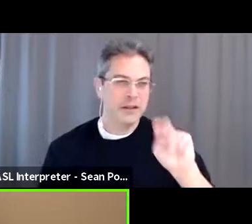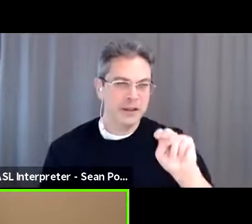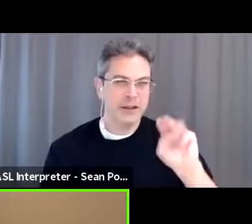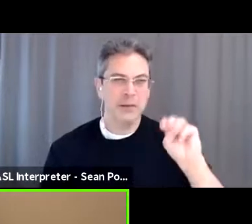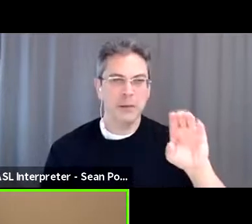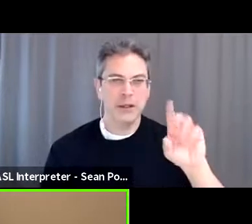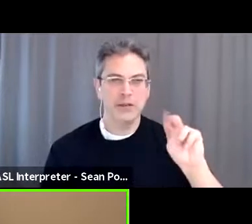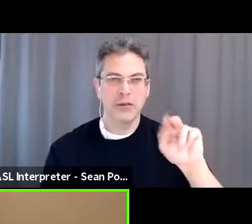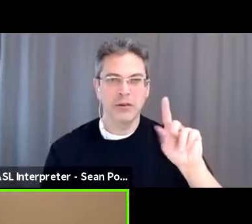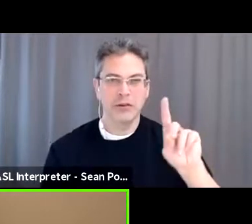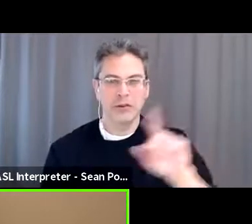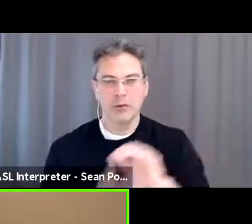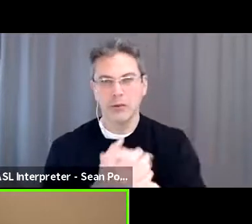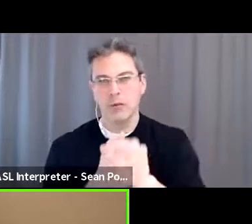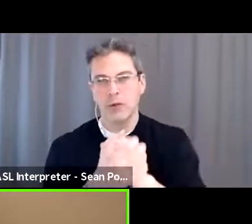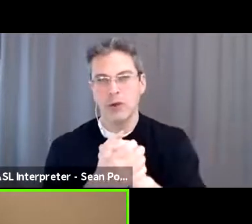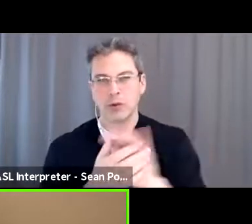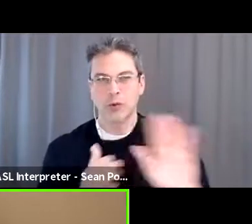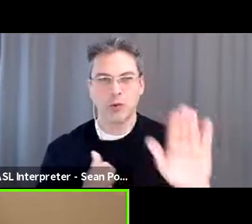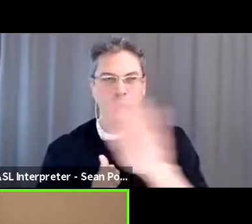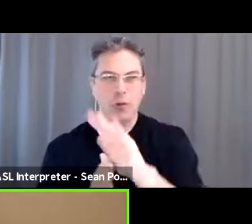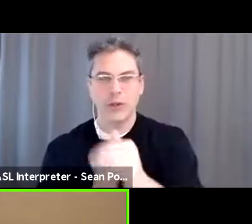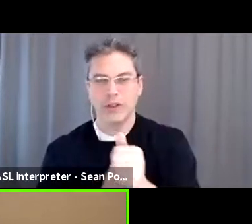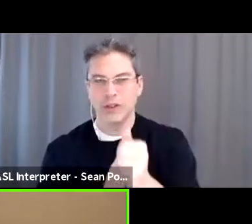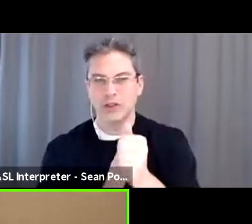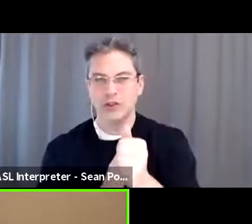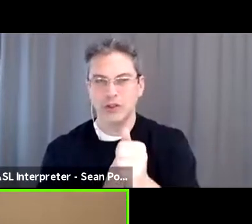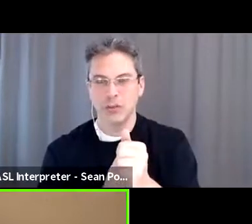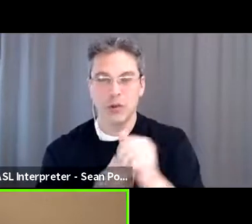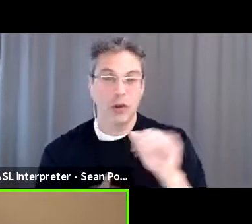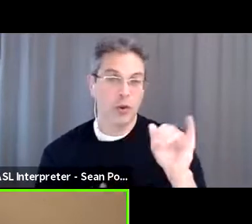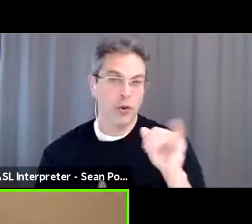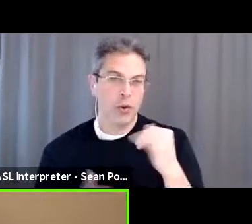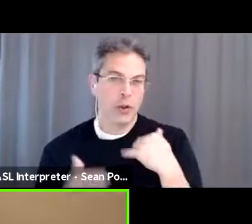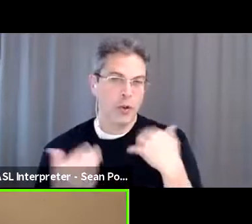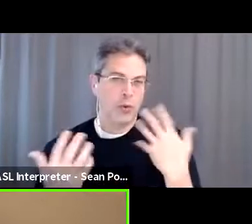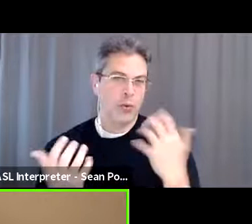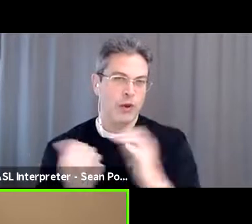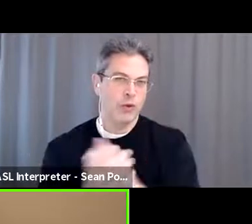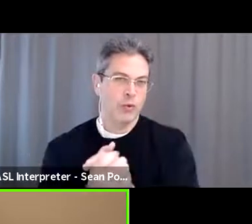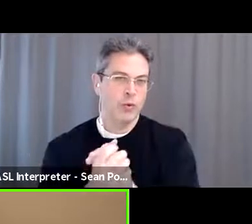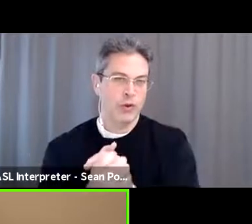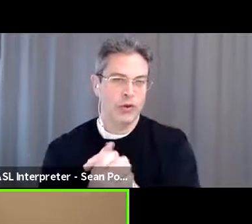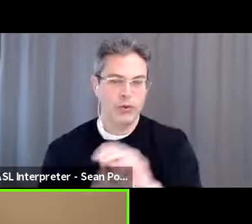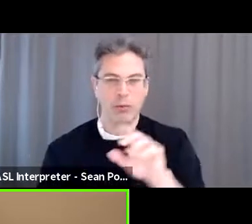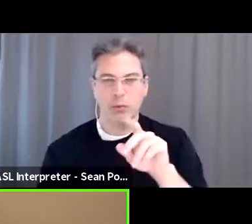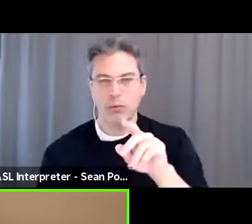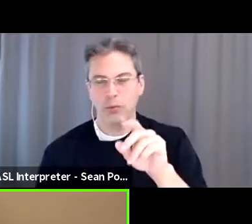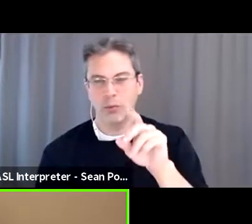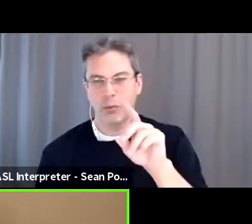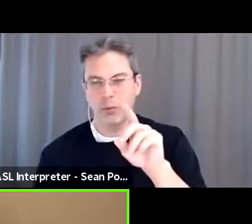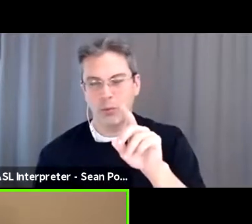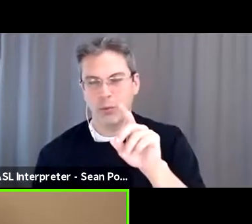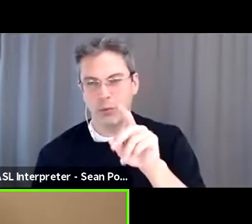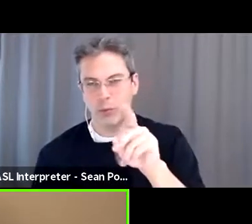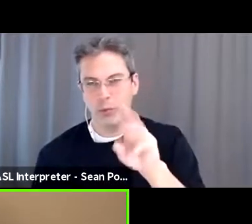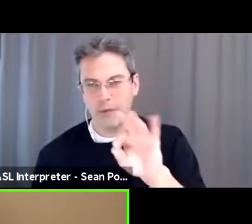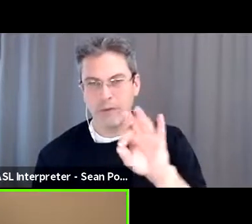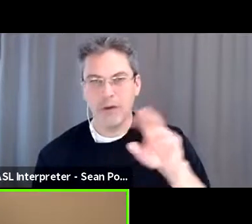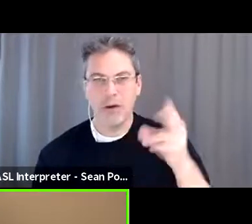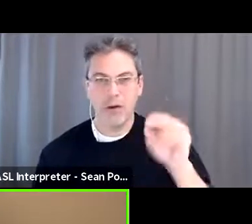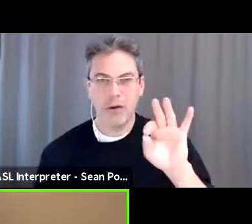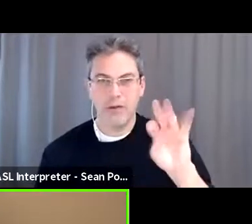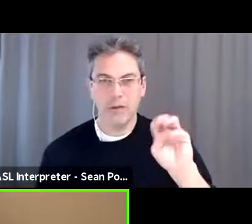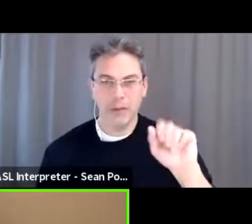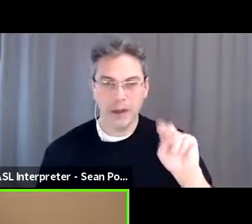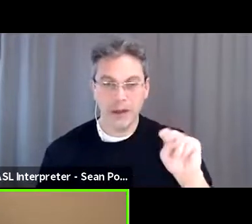leadership. I also want to congratulate Professor Hoffman and Dr. Van Katwijk. I know